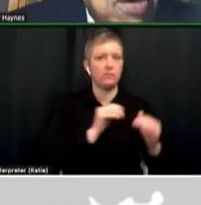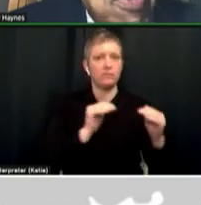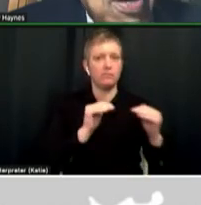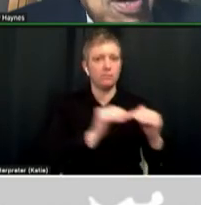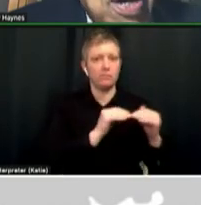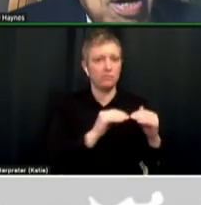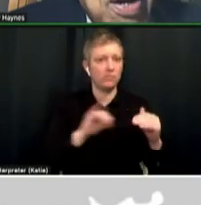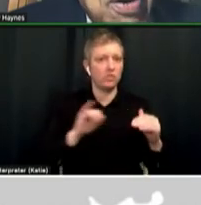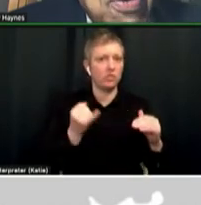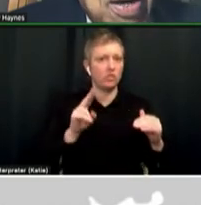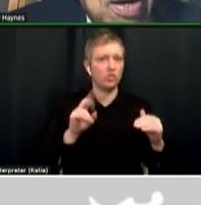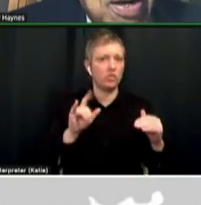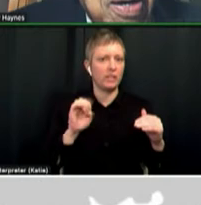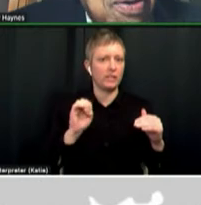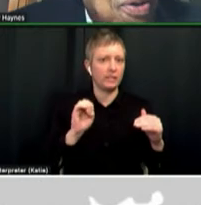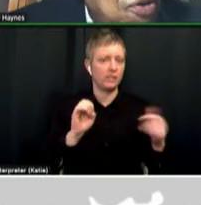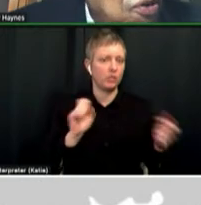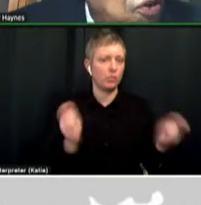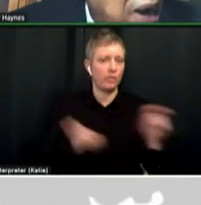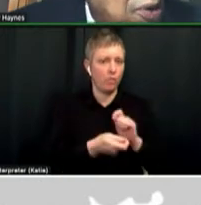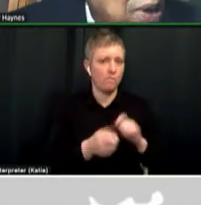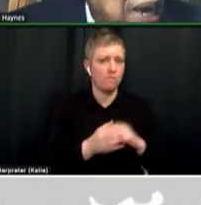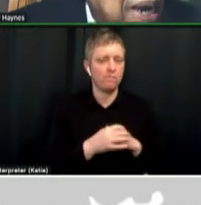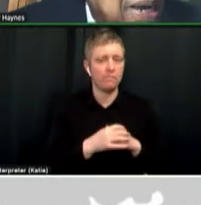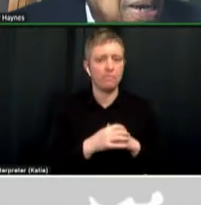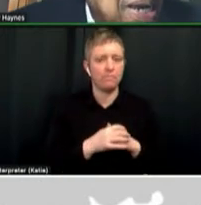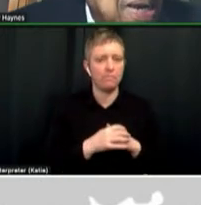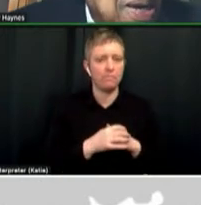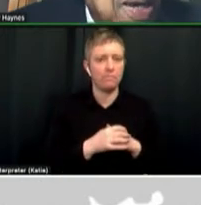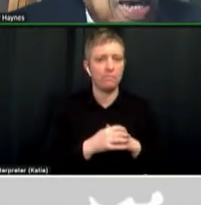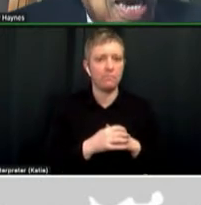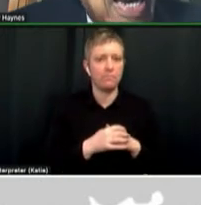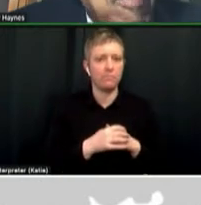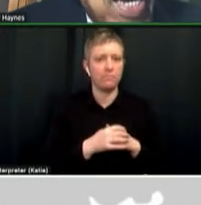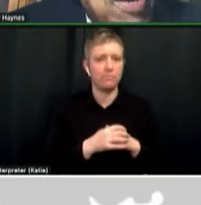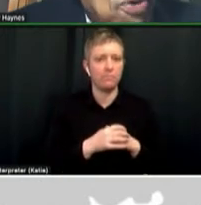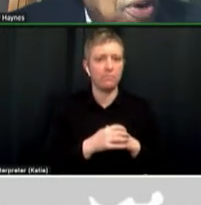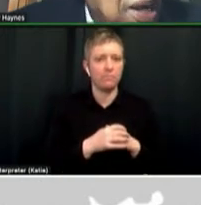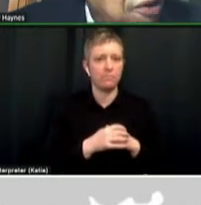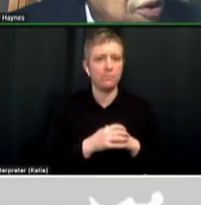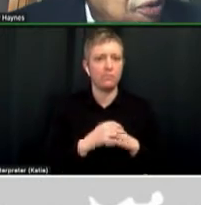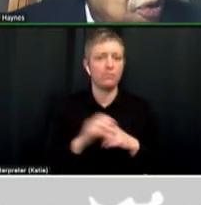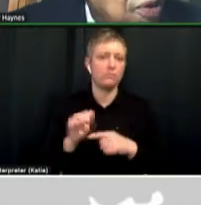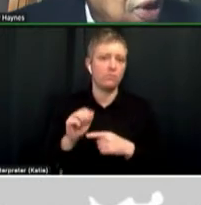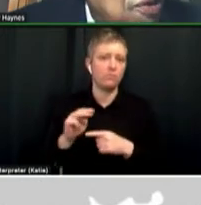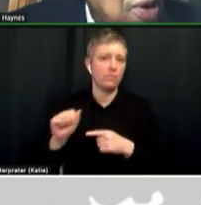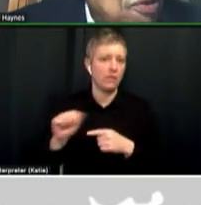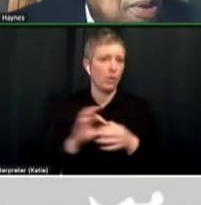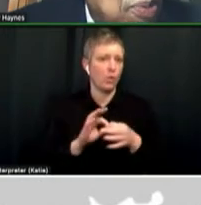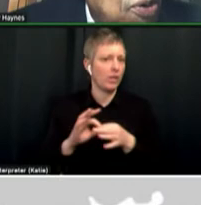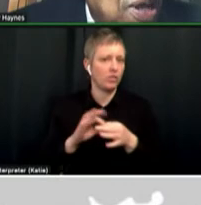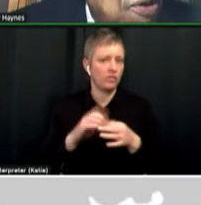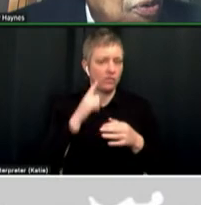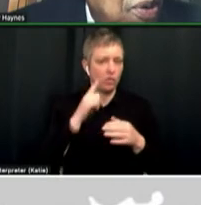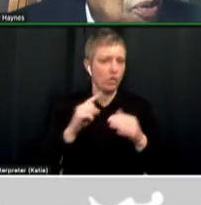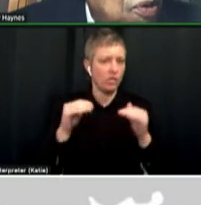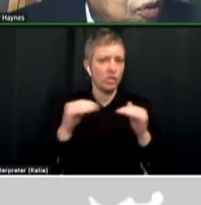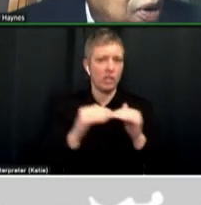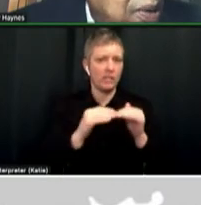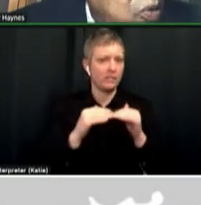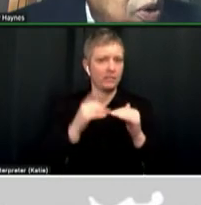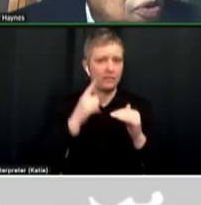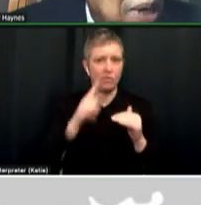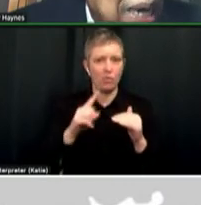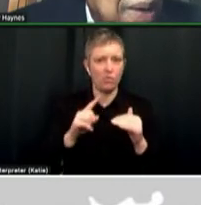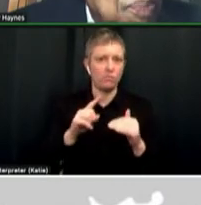just give you just a shout thing. The AMA Coalition for Justice and Police